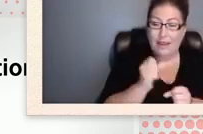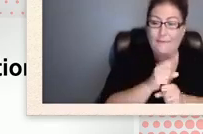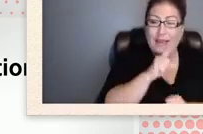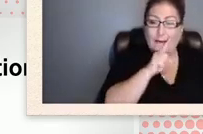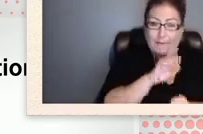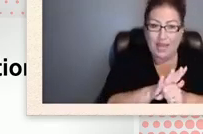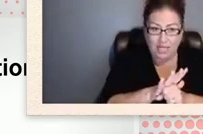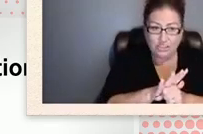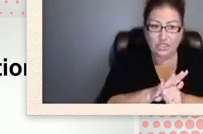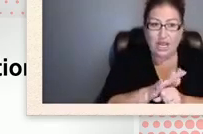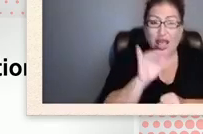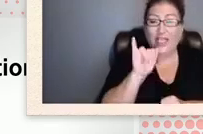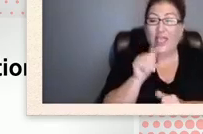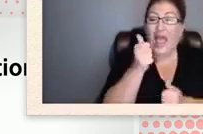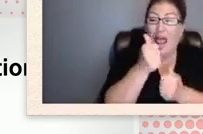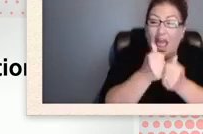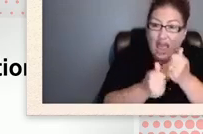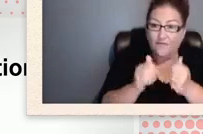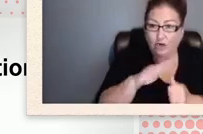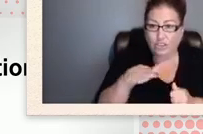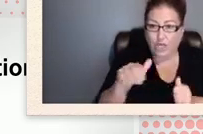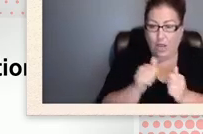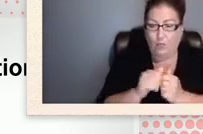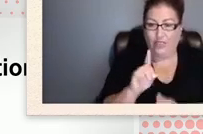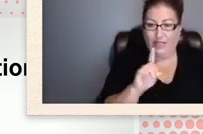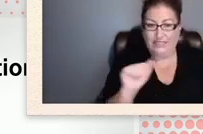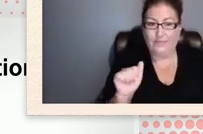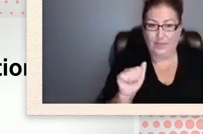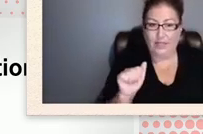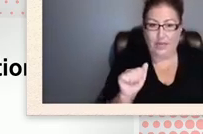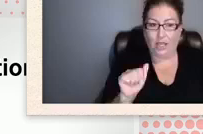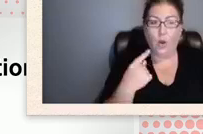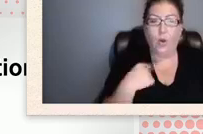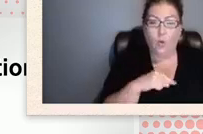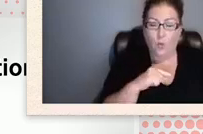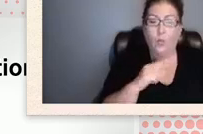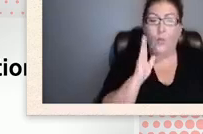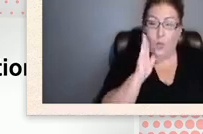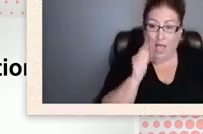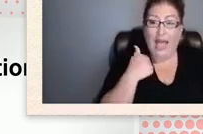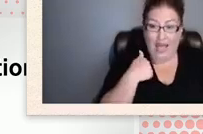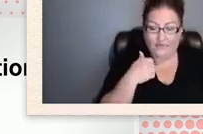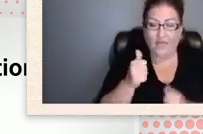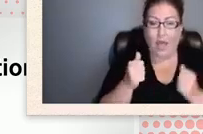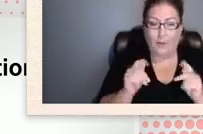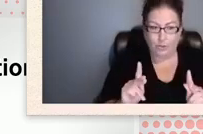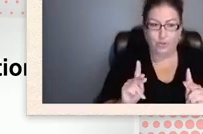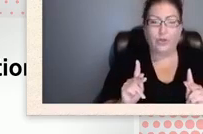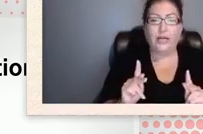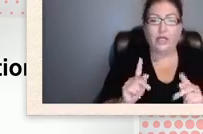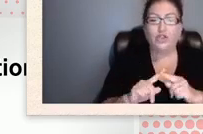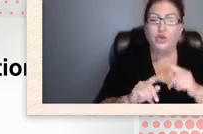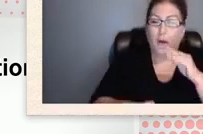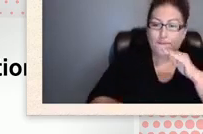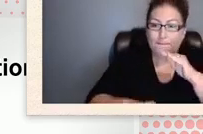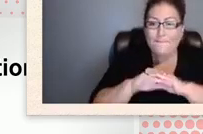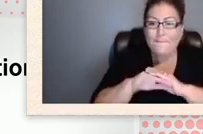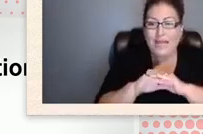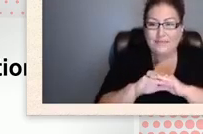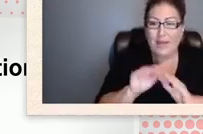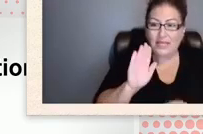that every child with a disability will have the opportunity to maximize his or